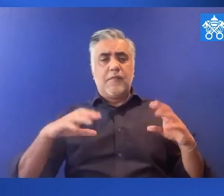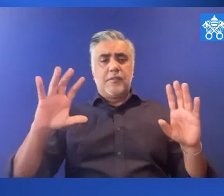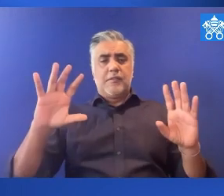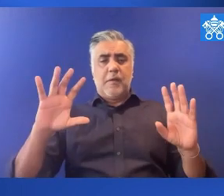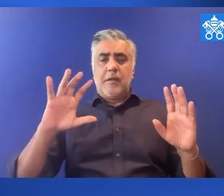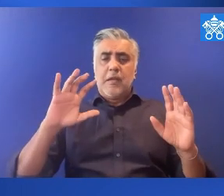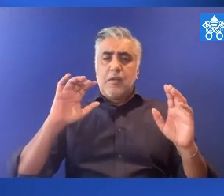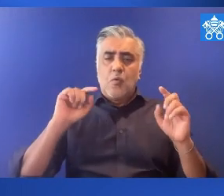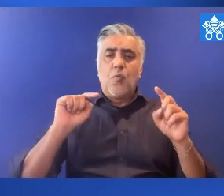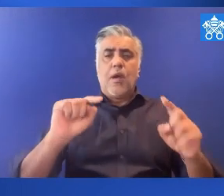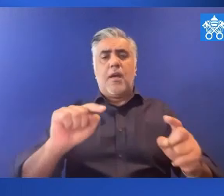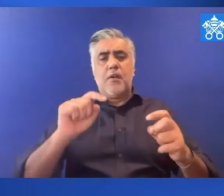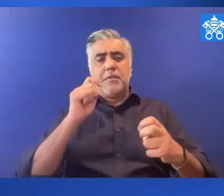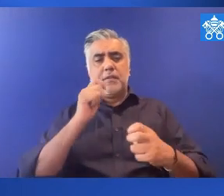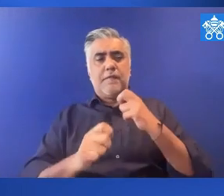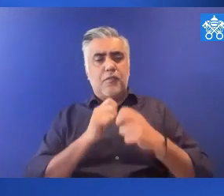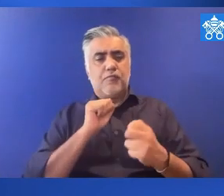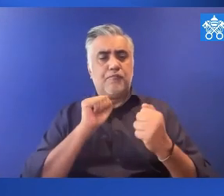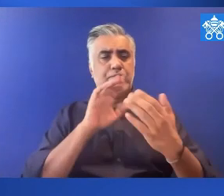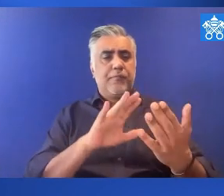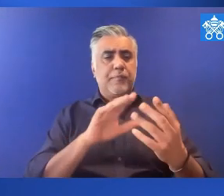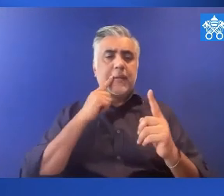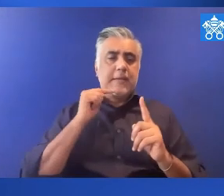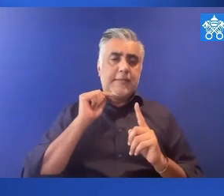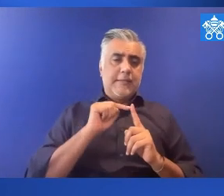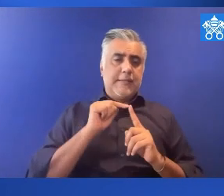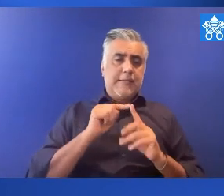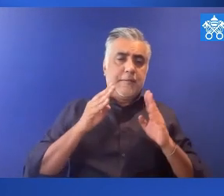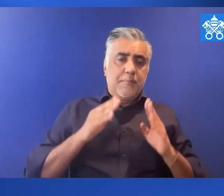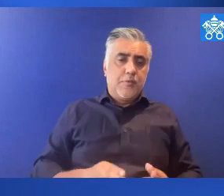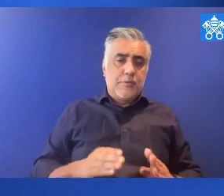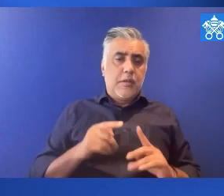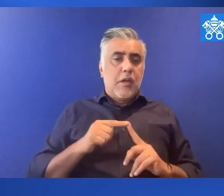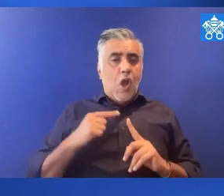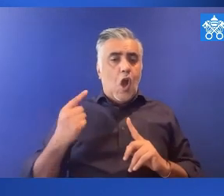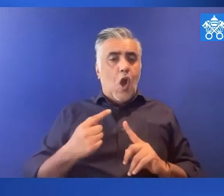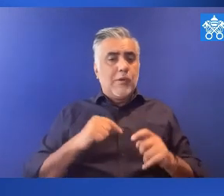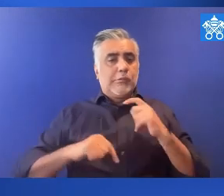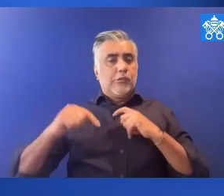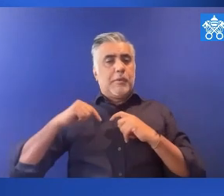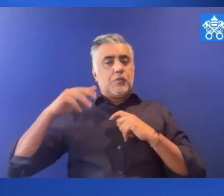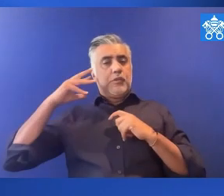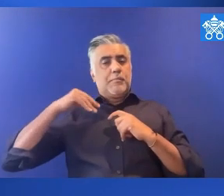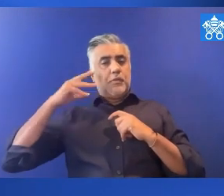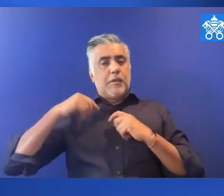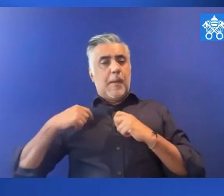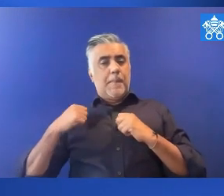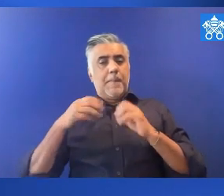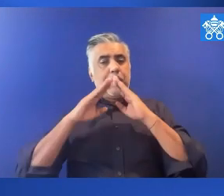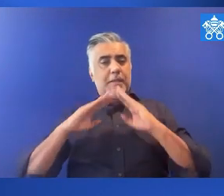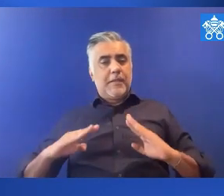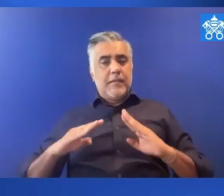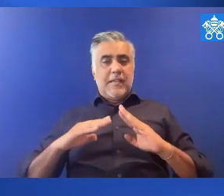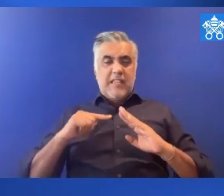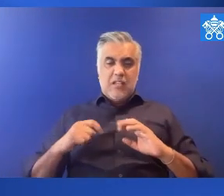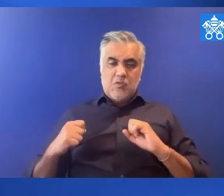experiences consolation never gives up in the face of difficulties because he or she always experiences